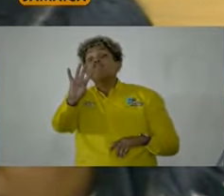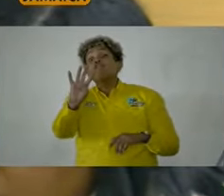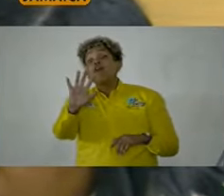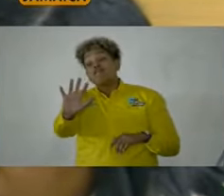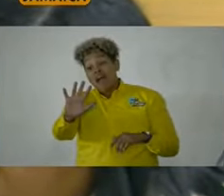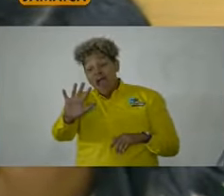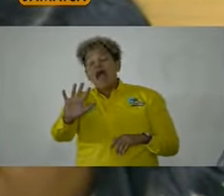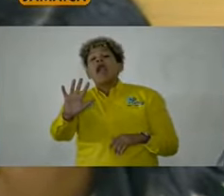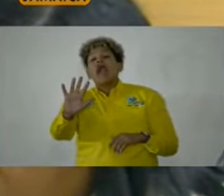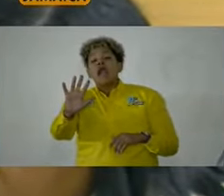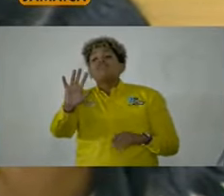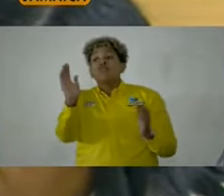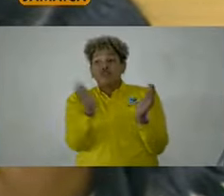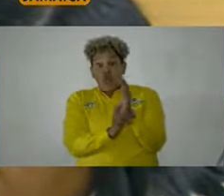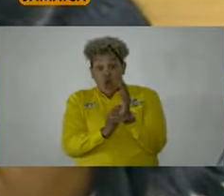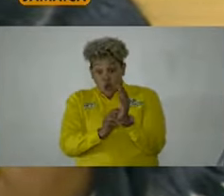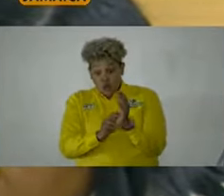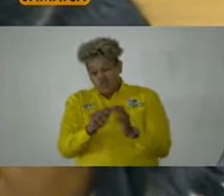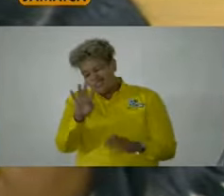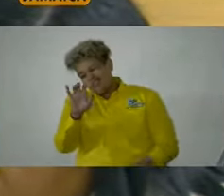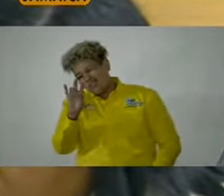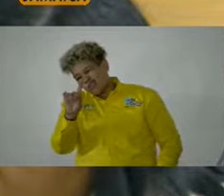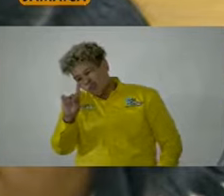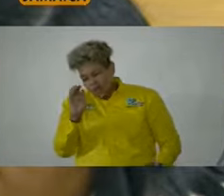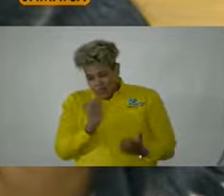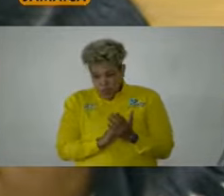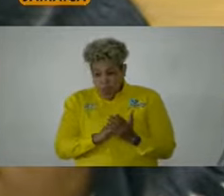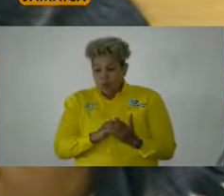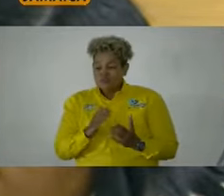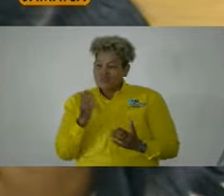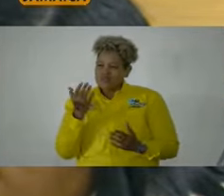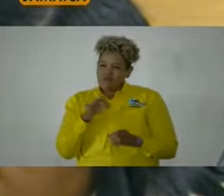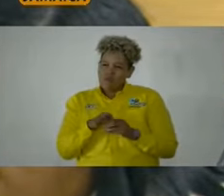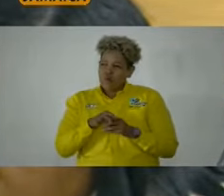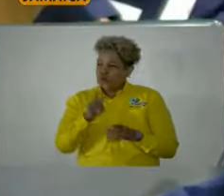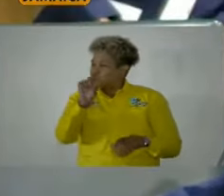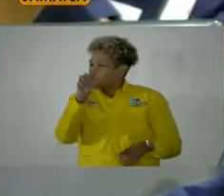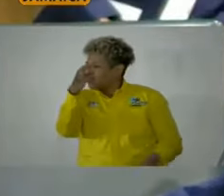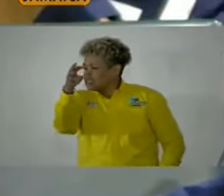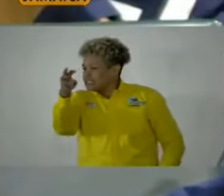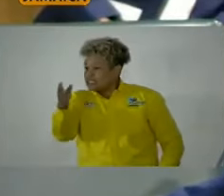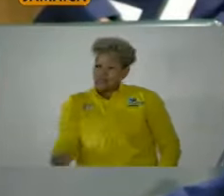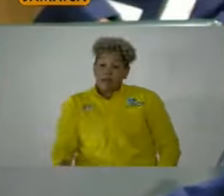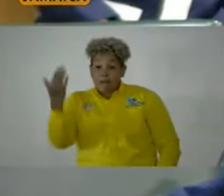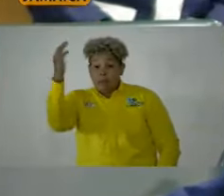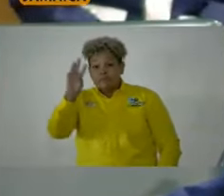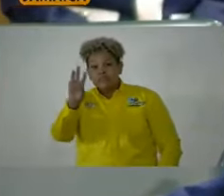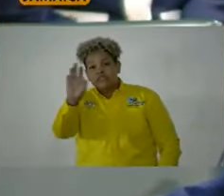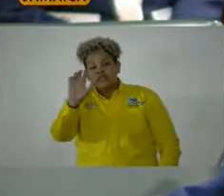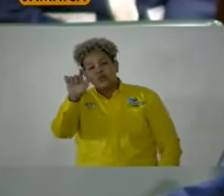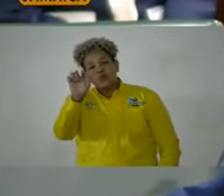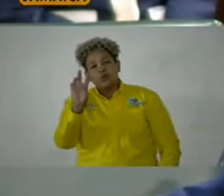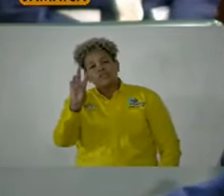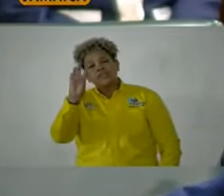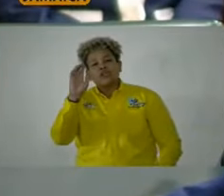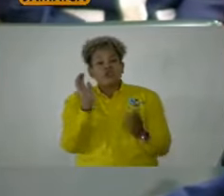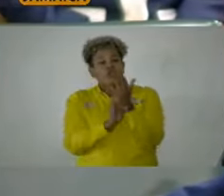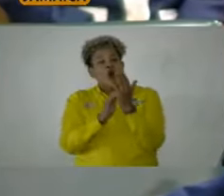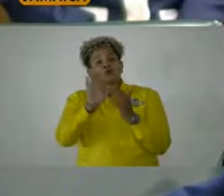545,571 voters in 2016 to